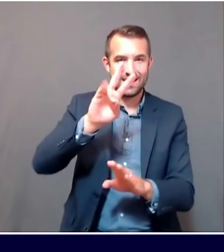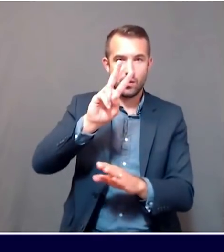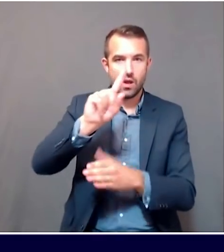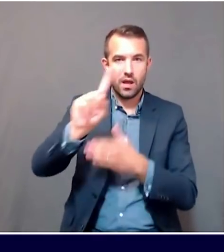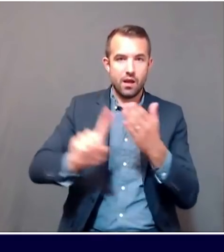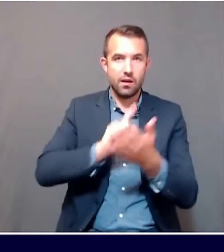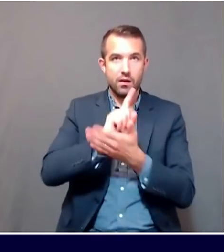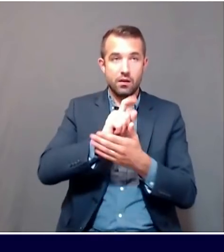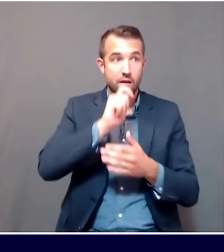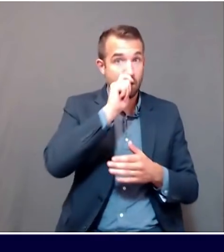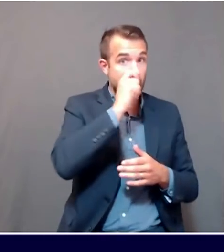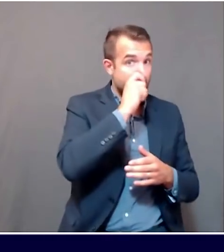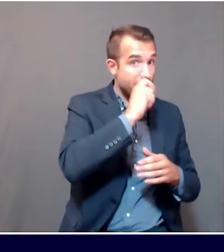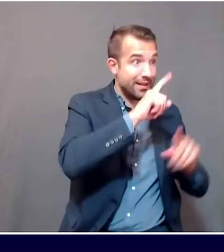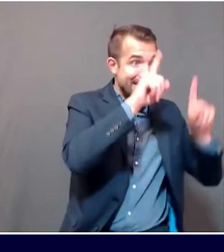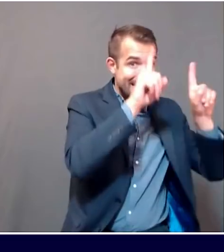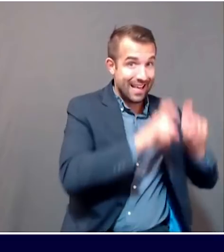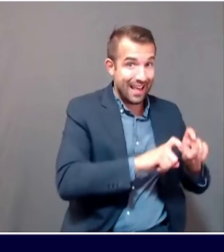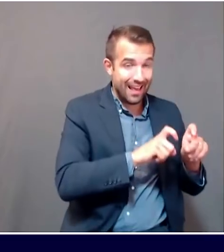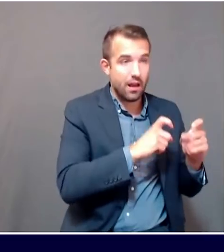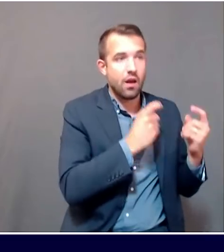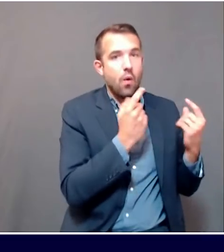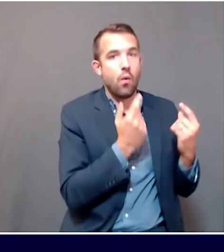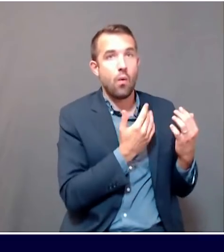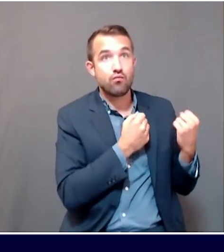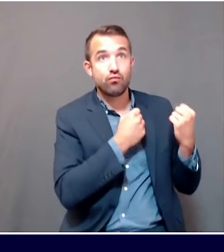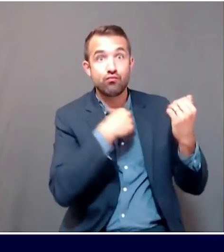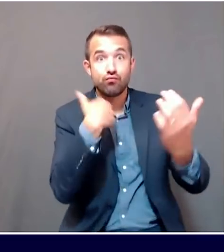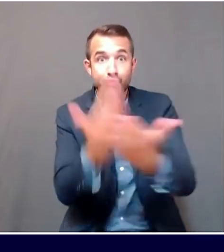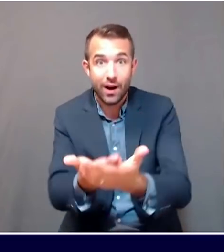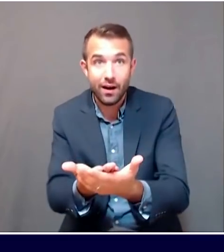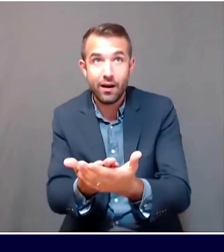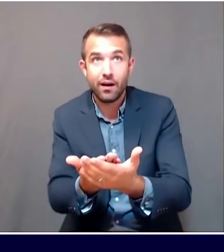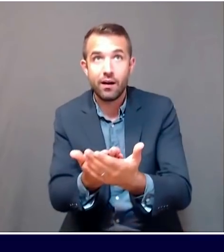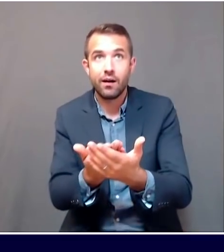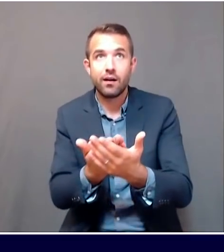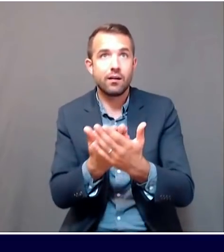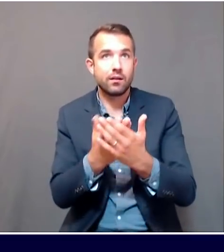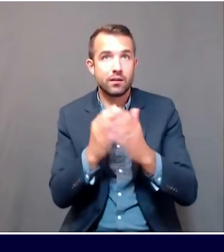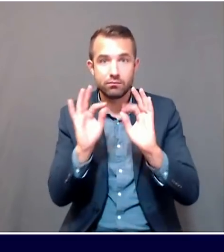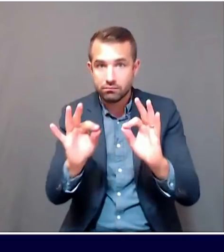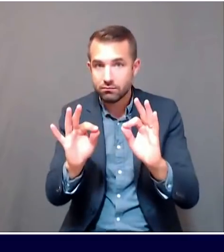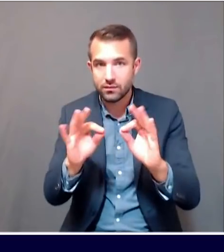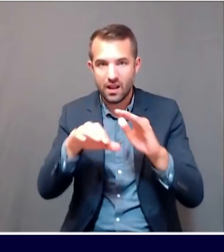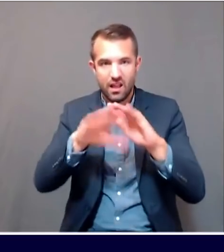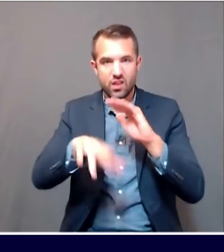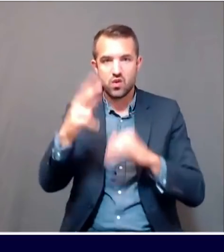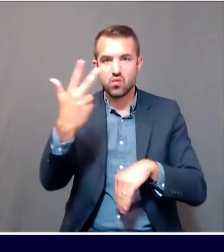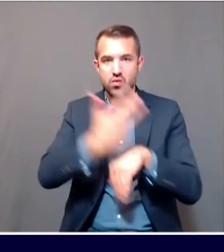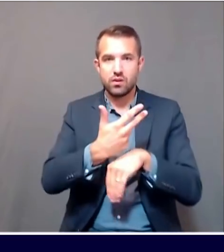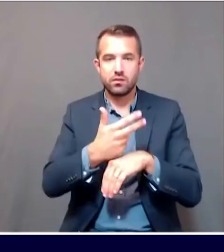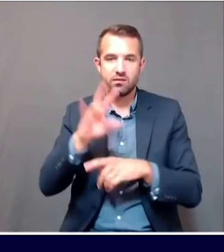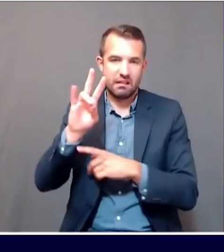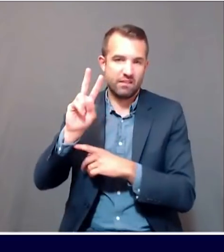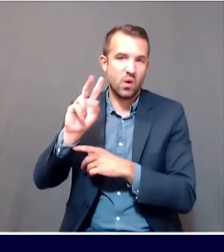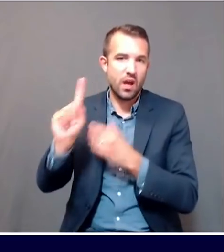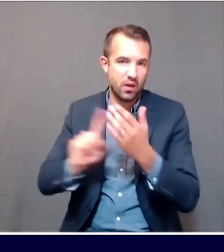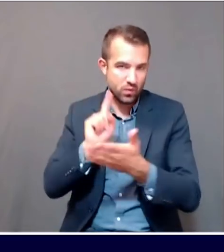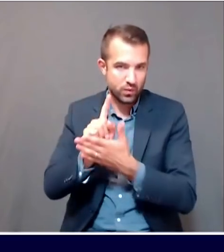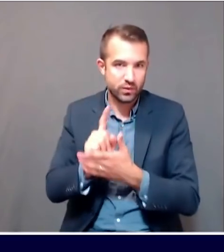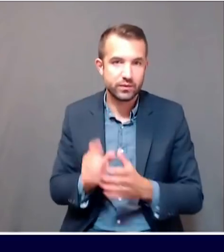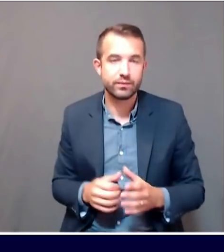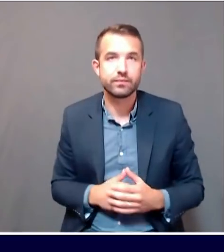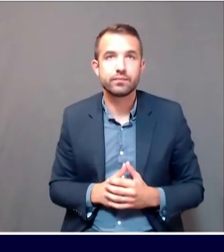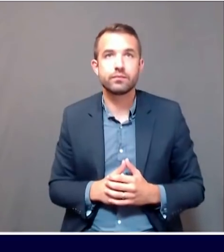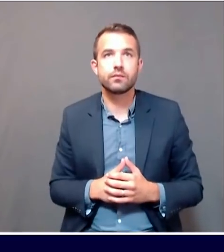hours before you arrive in Maine. Okay. And this is lightning round, so I won't go into that. I won't go